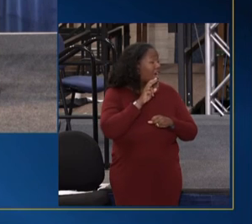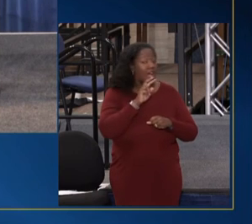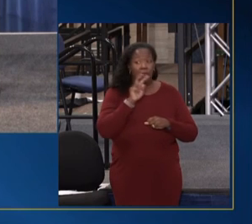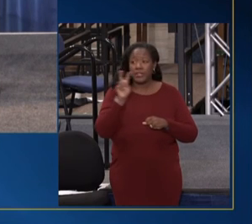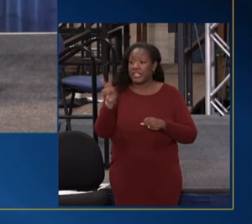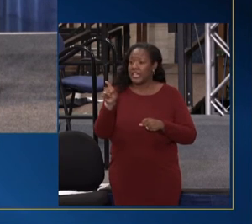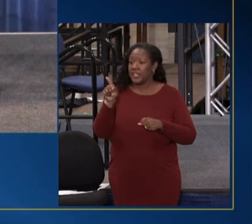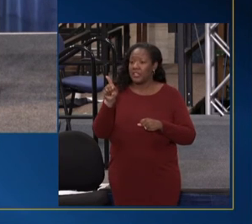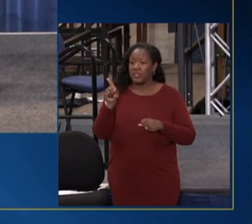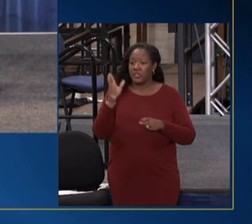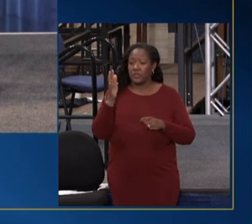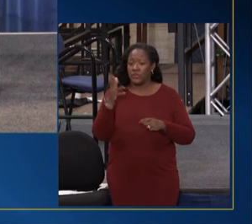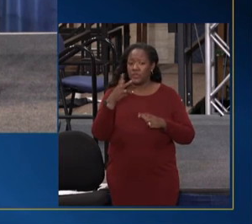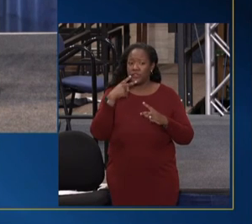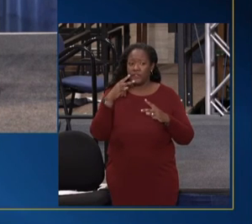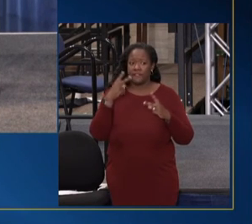famous,